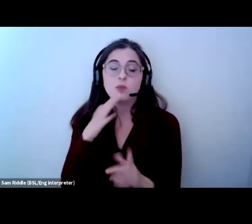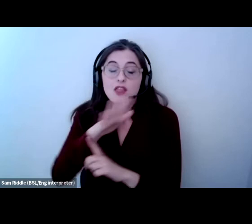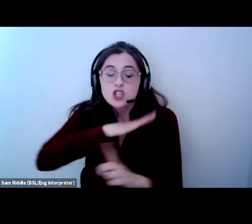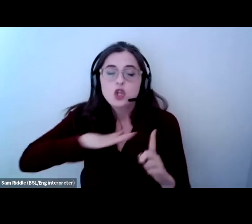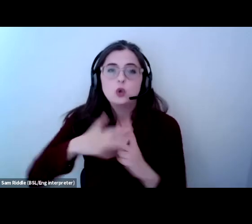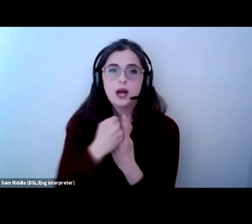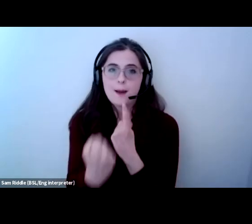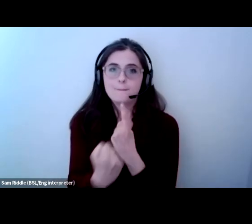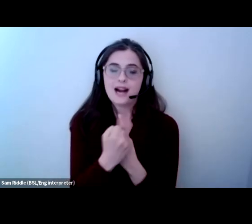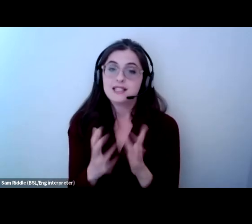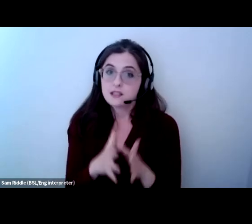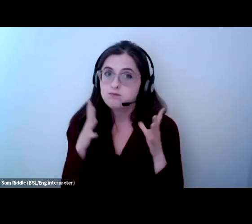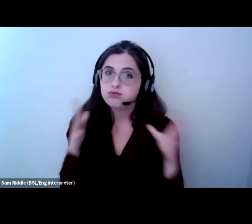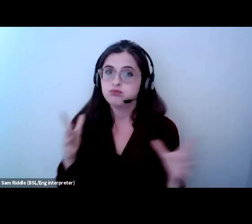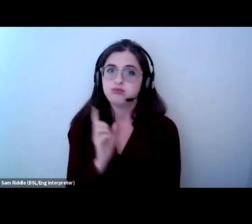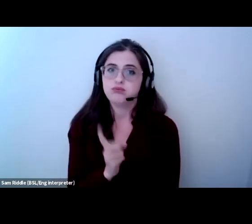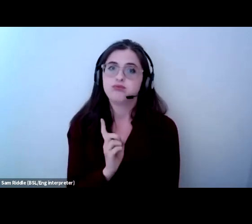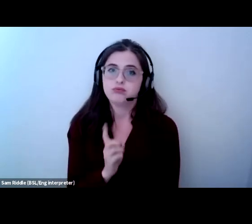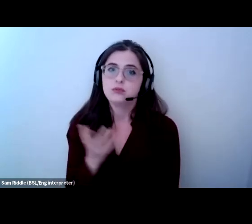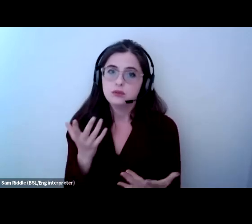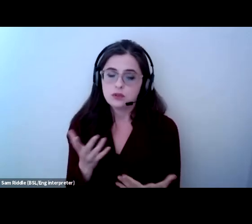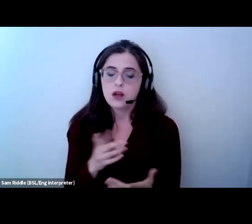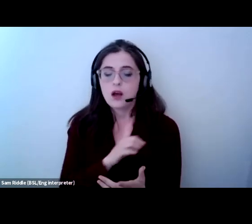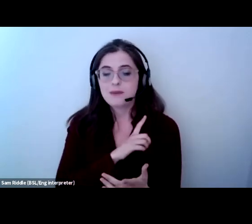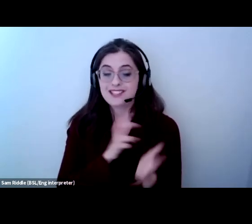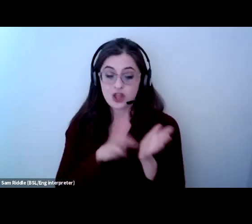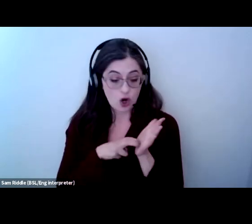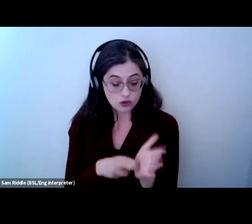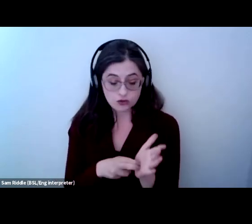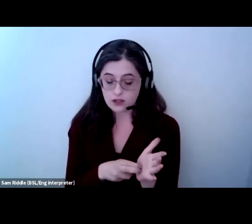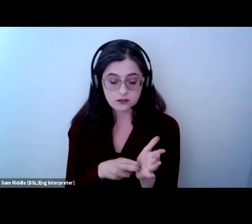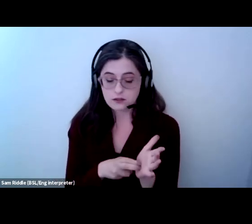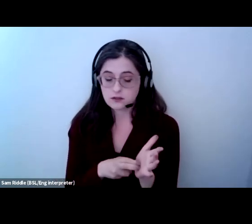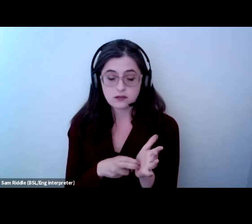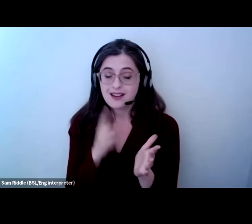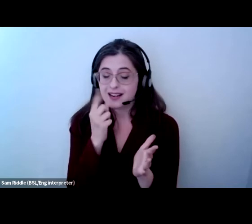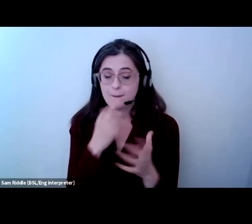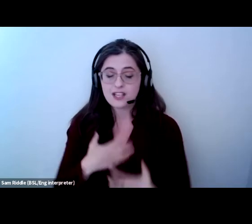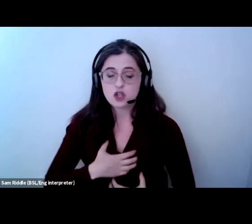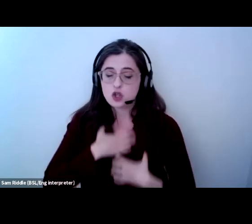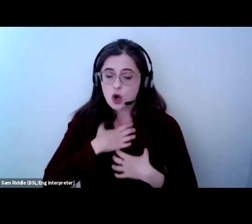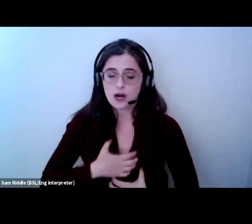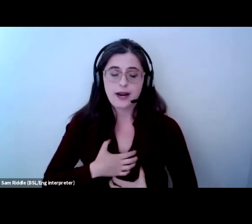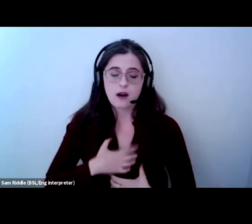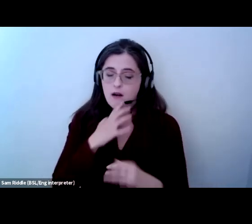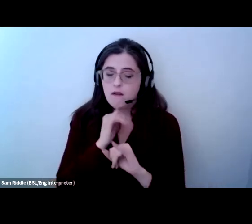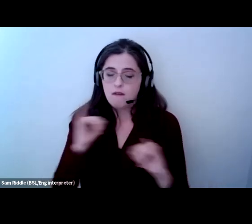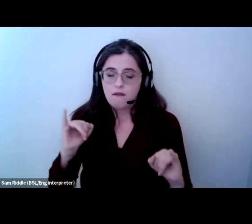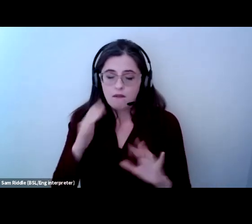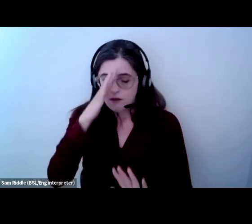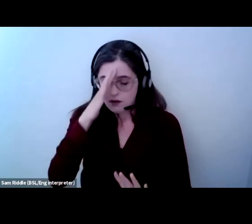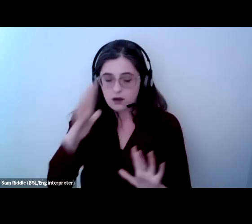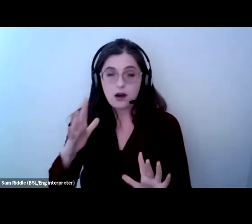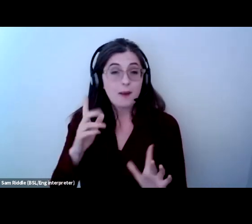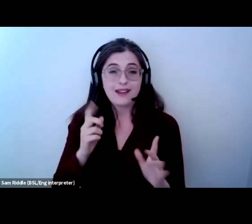is the greatest, because the contracts are so shocking. Some of the